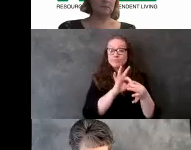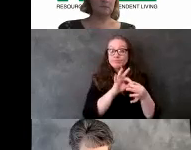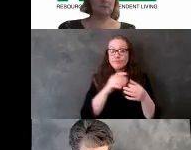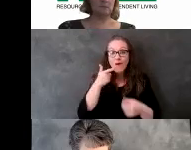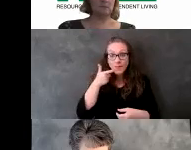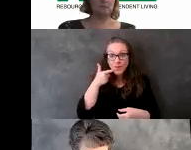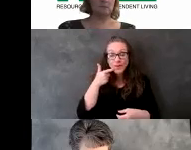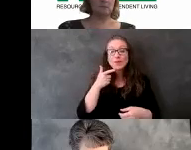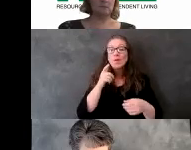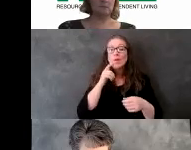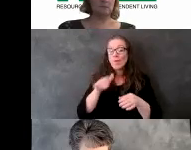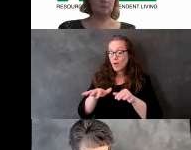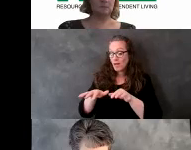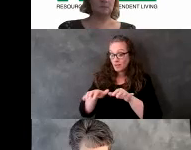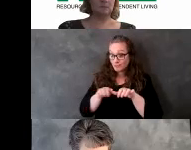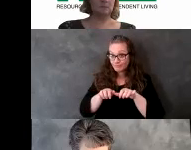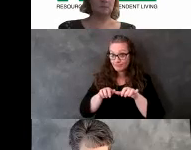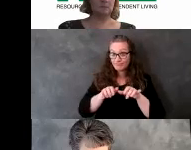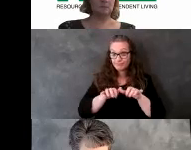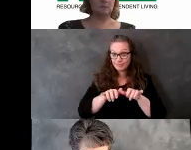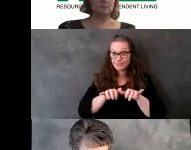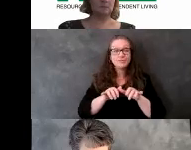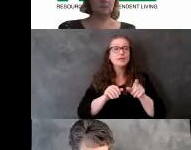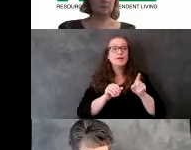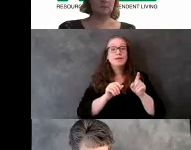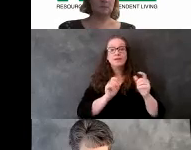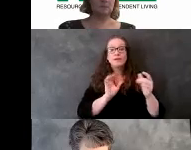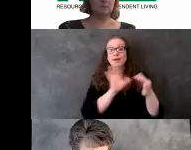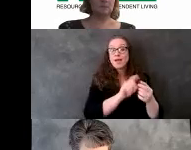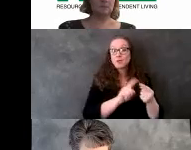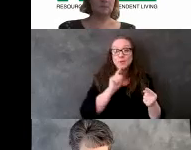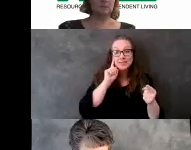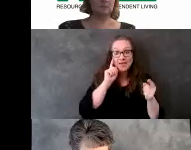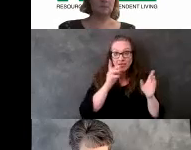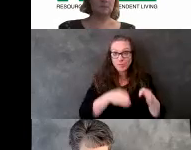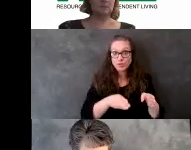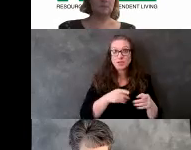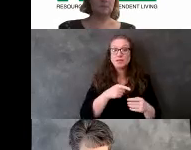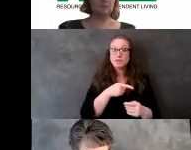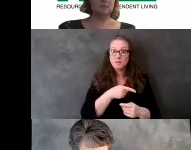with communicating with the deaf individual. They will either be signing